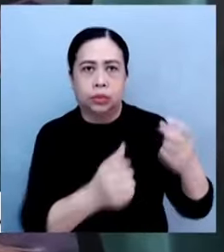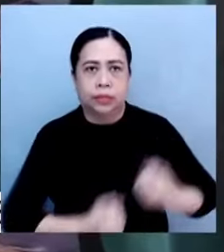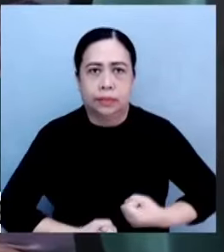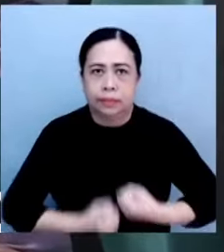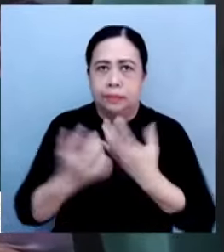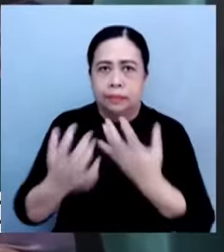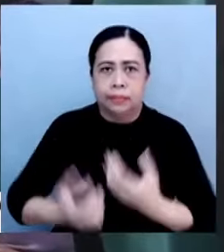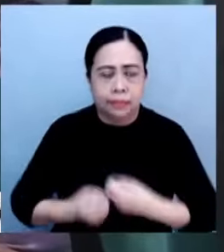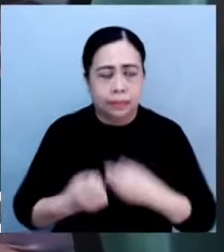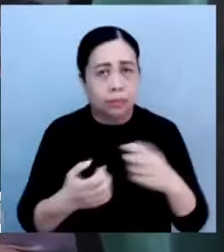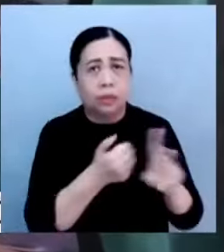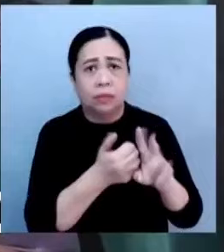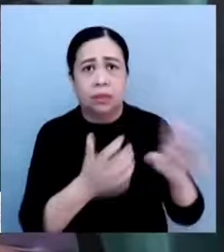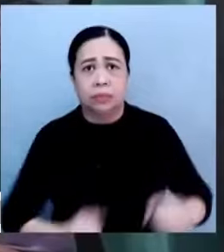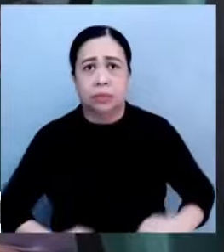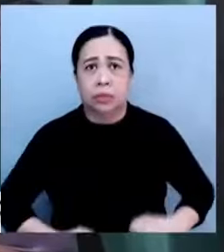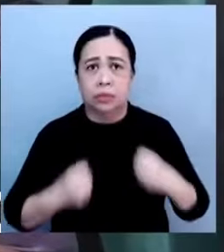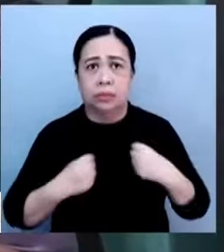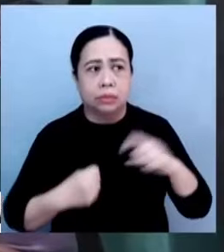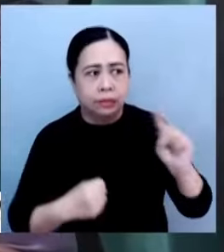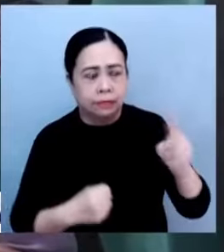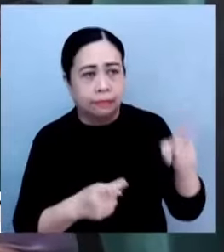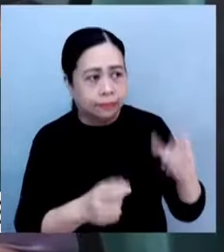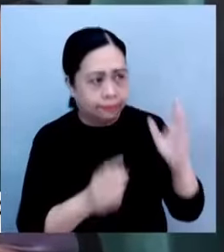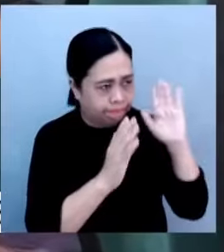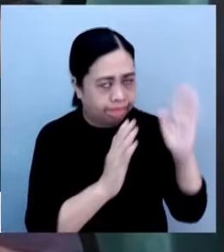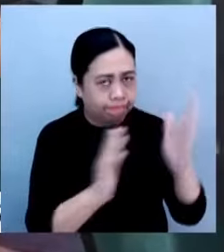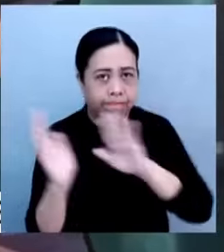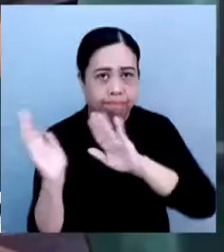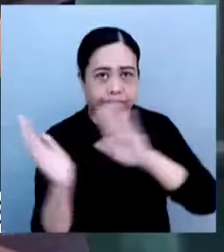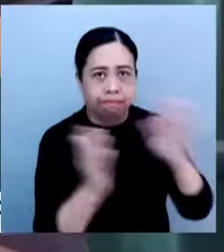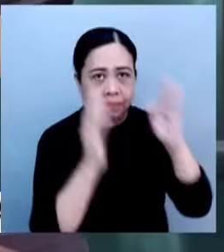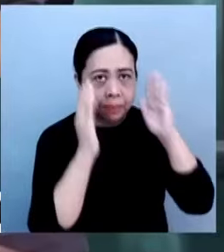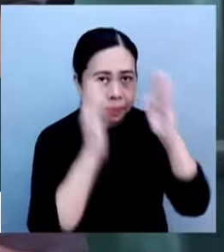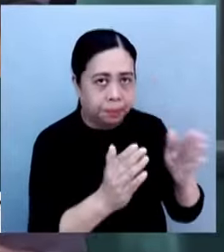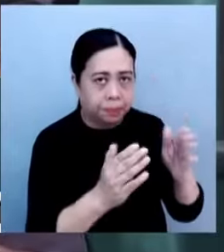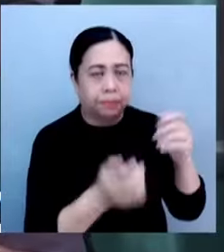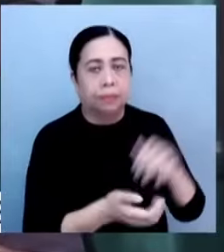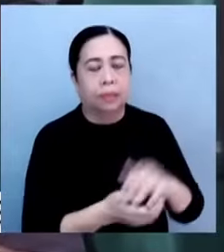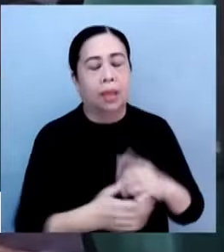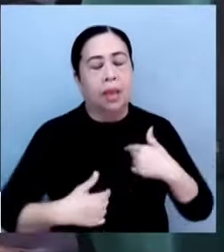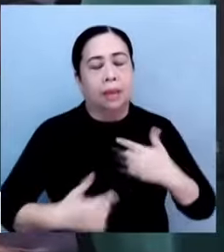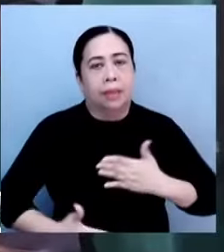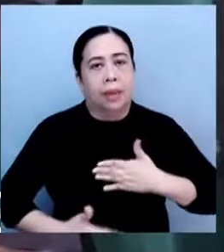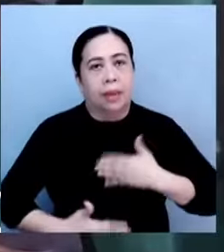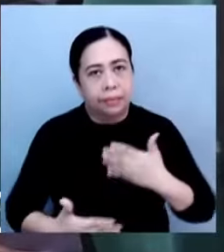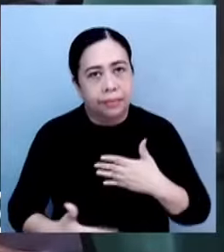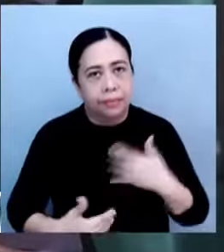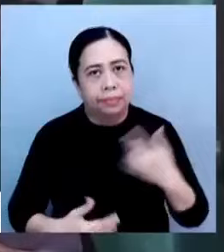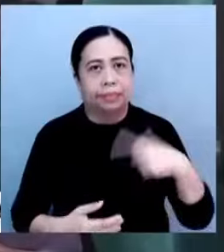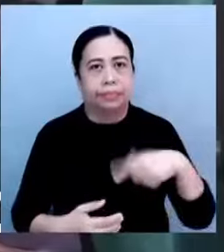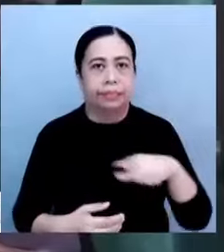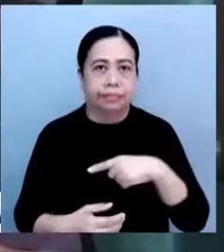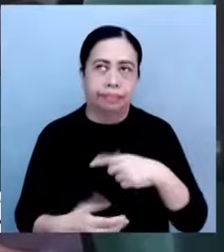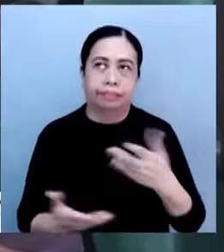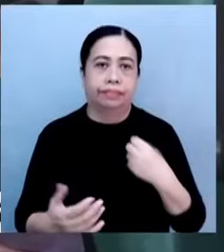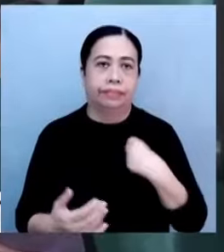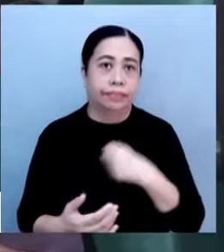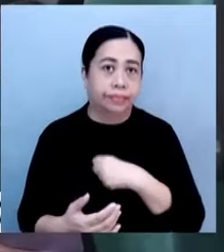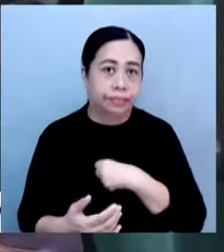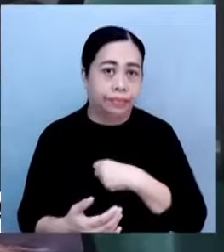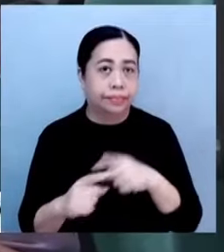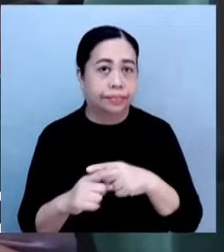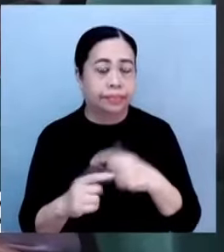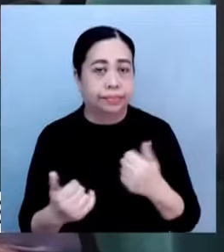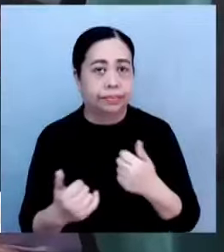of the victim survivors at the center. And I'm glad that our institution, under the current